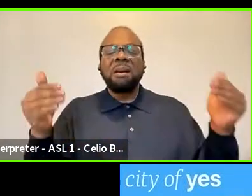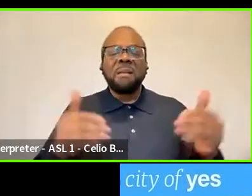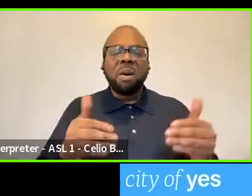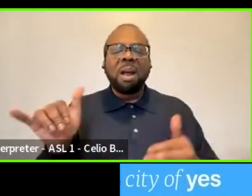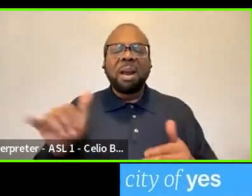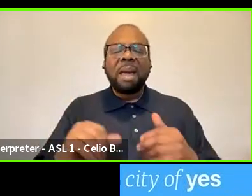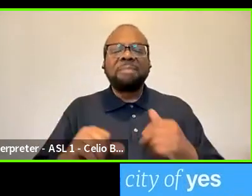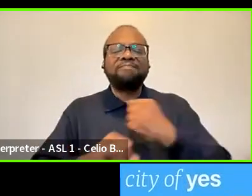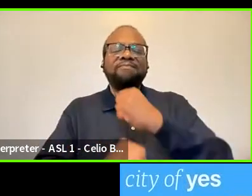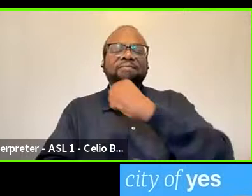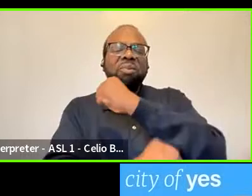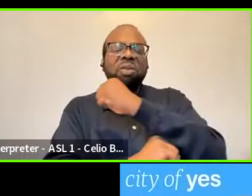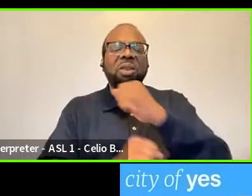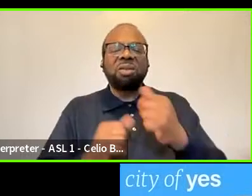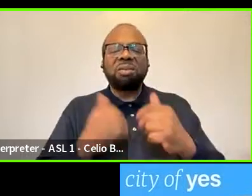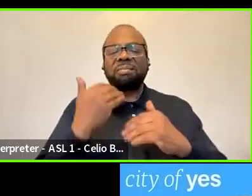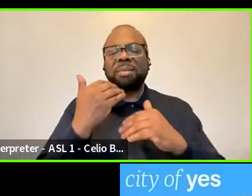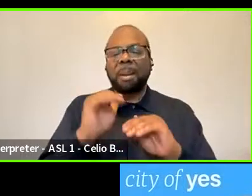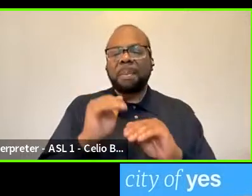capacity.